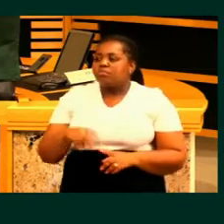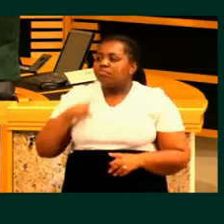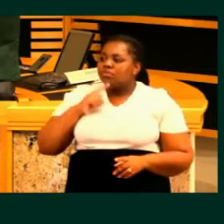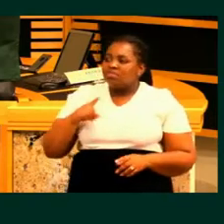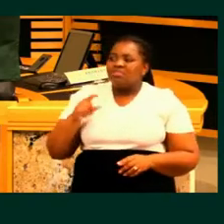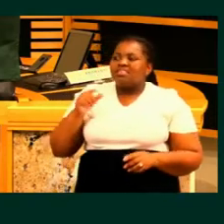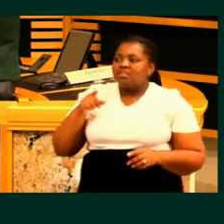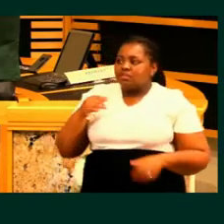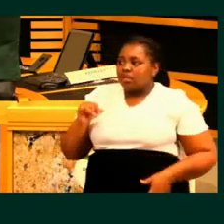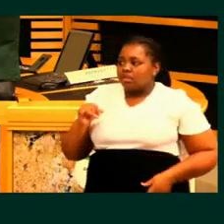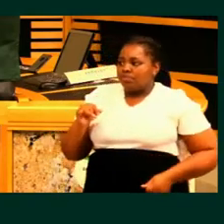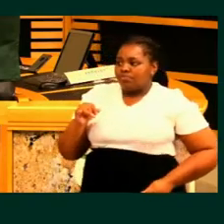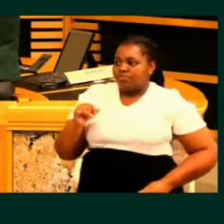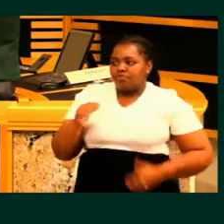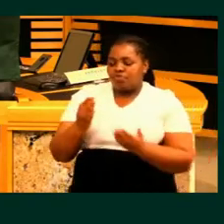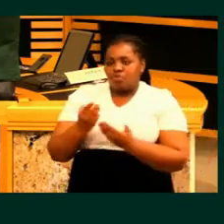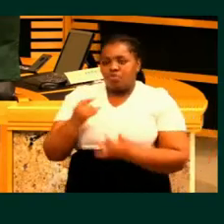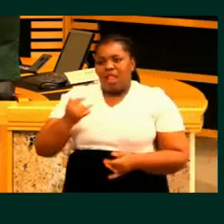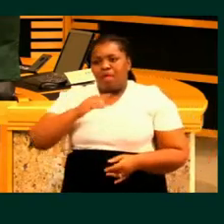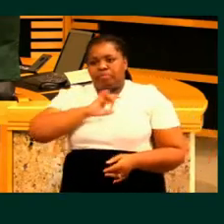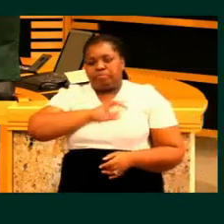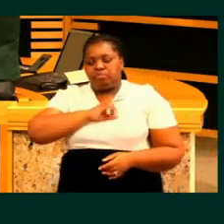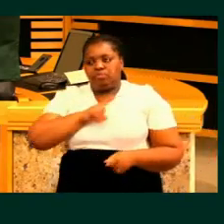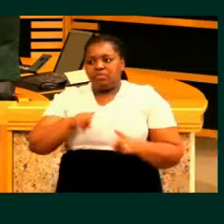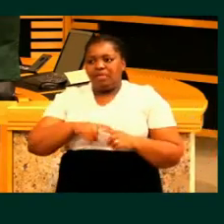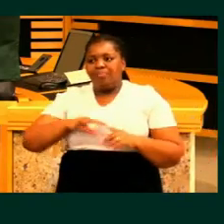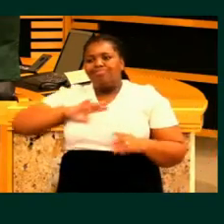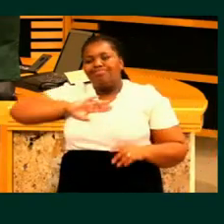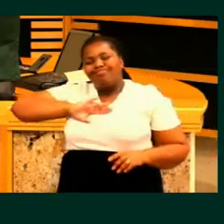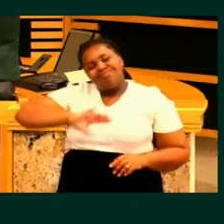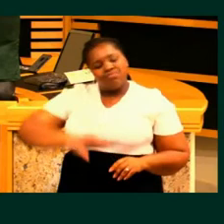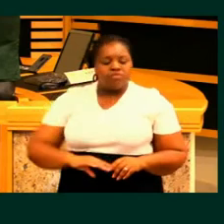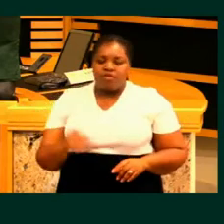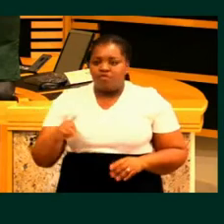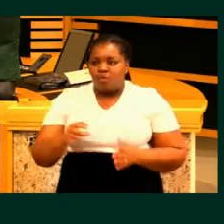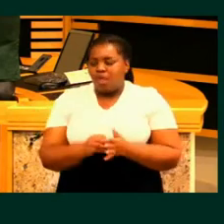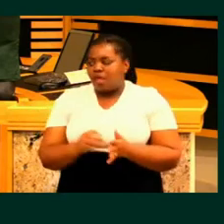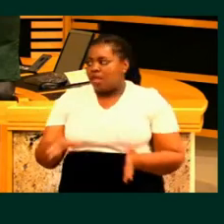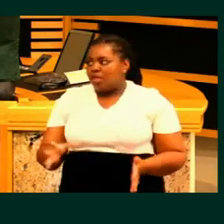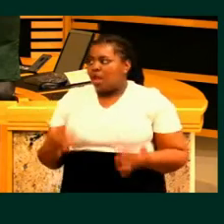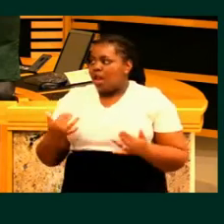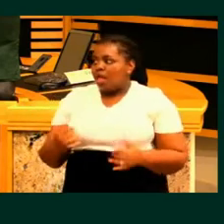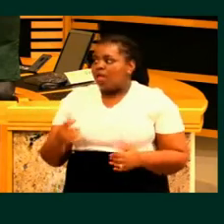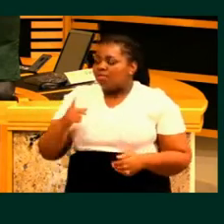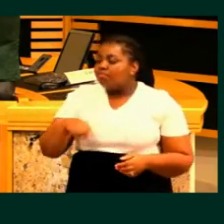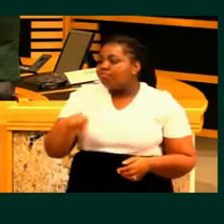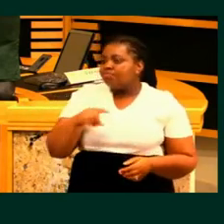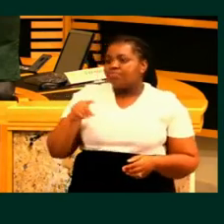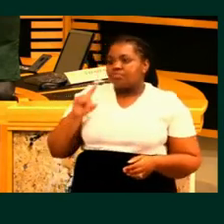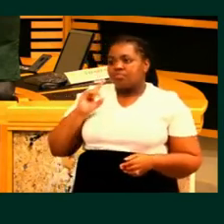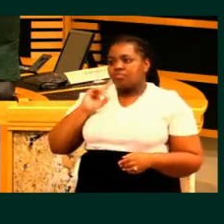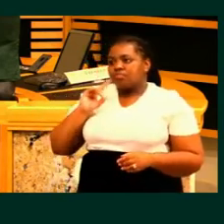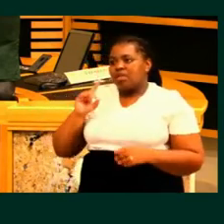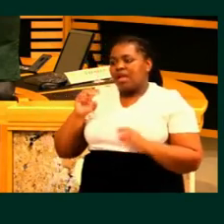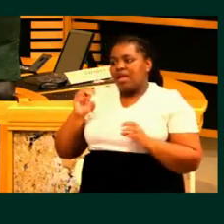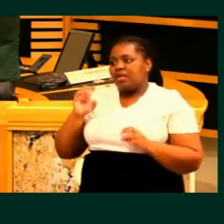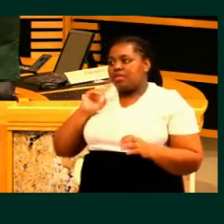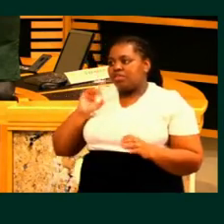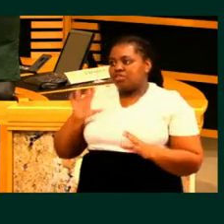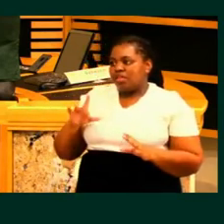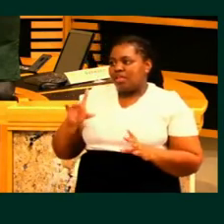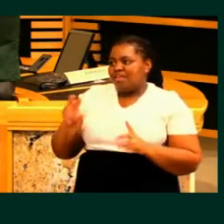environment into fear and anxiety for our Learners this hampers the educational environment and